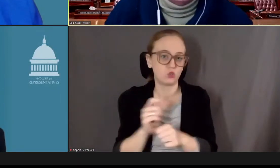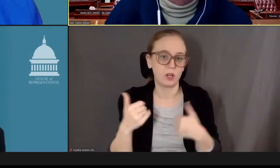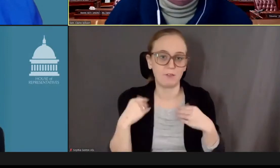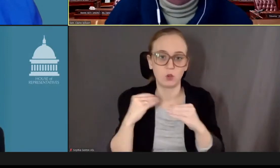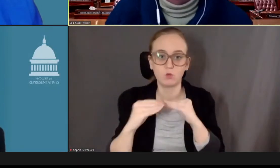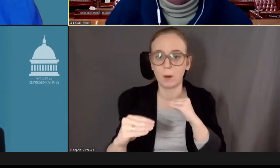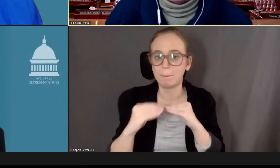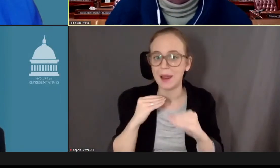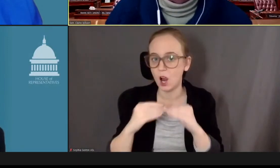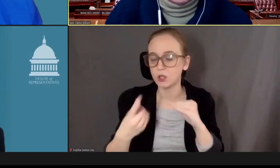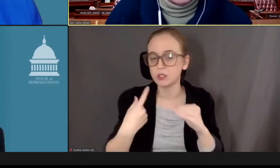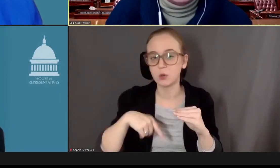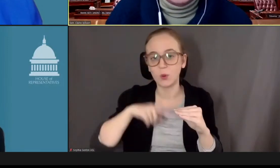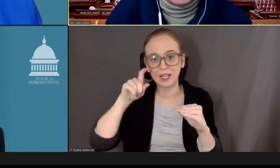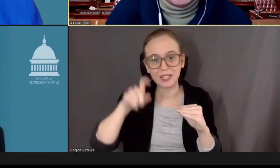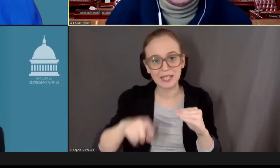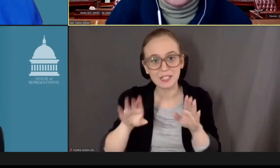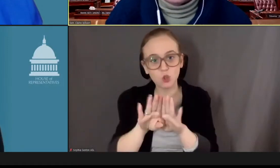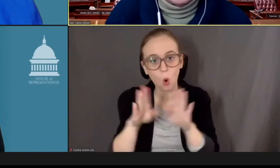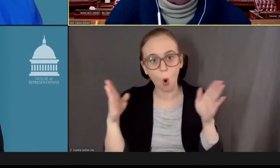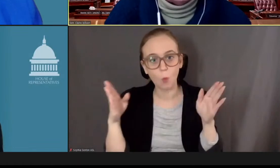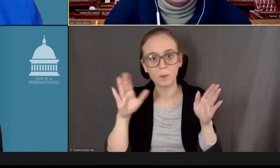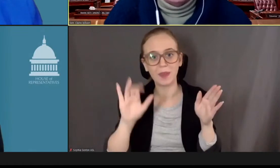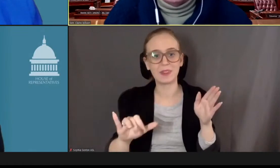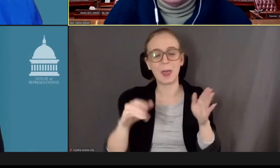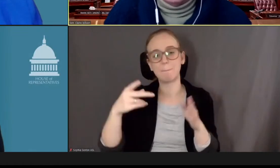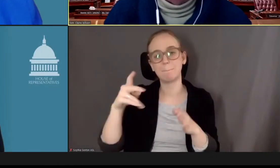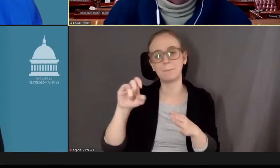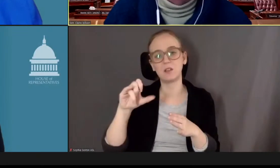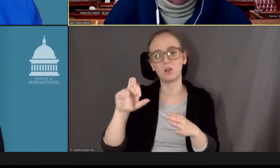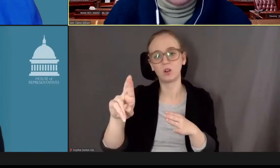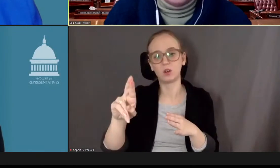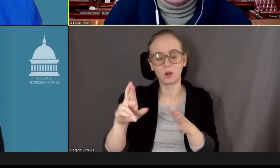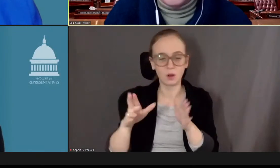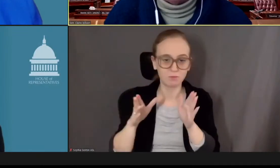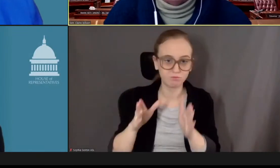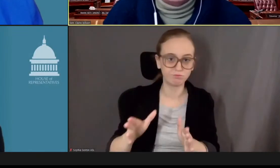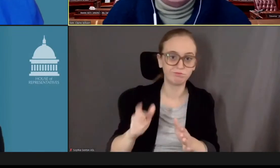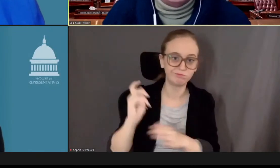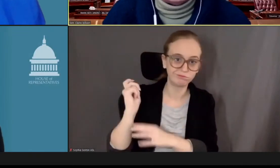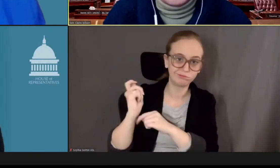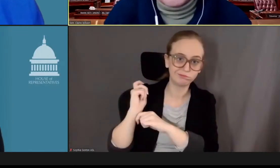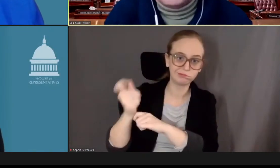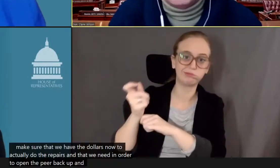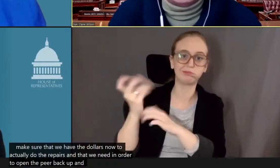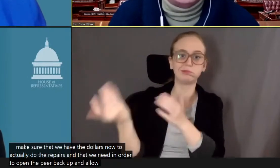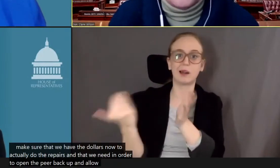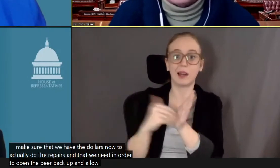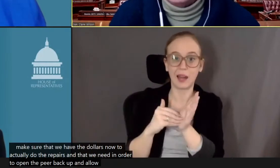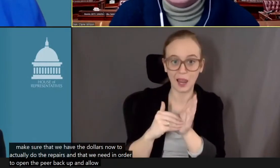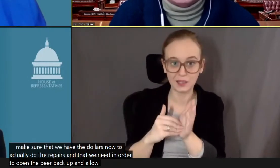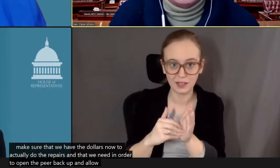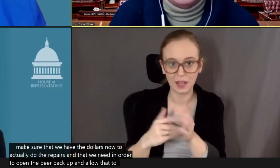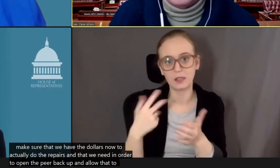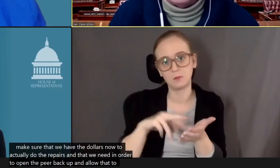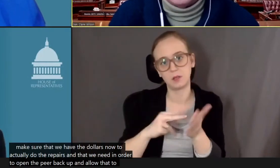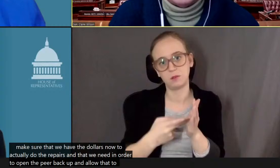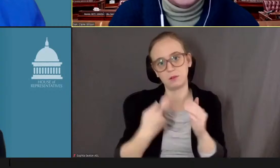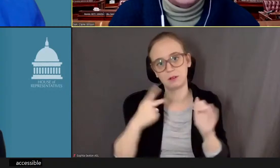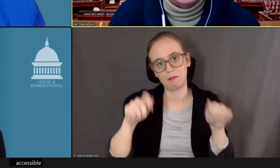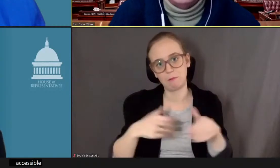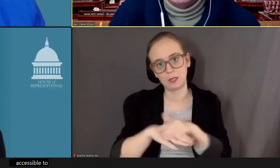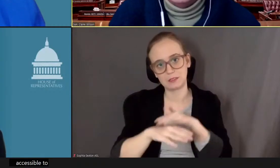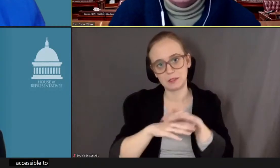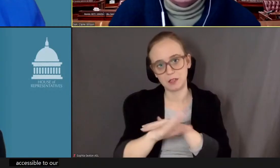and that we need in order to open the pier back up and allow that to be accessible to our community. And